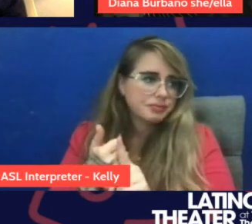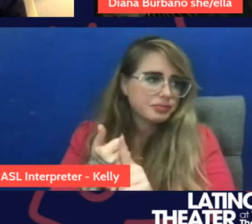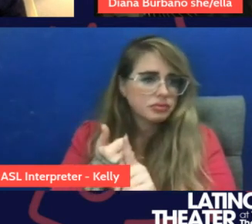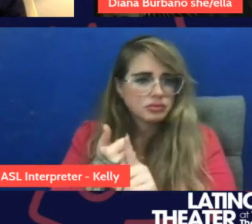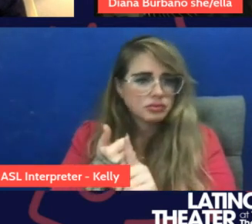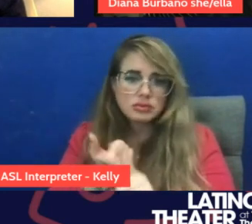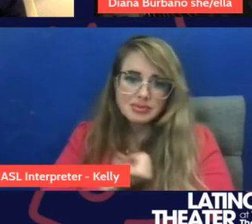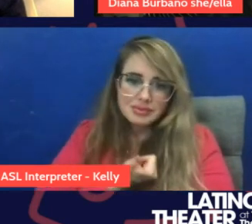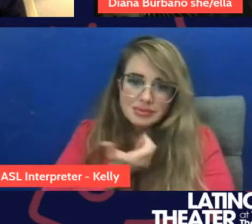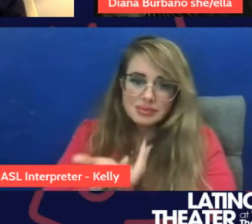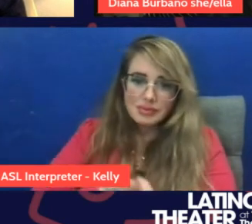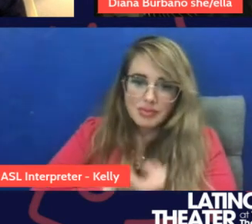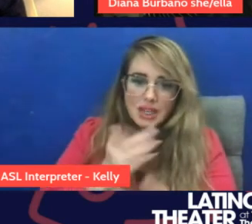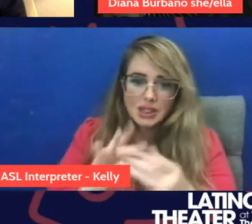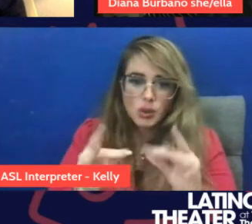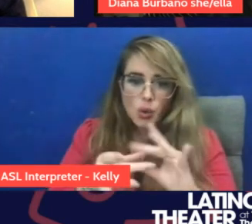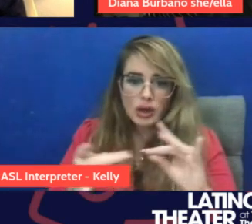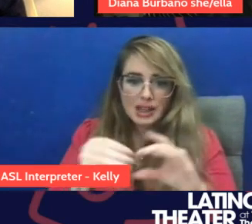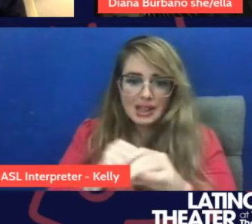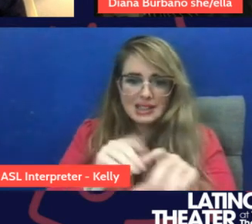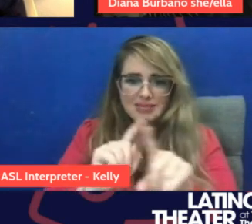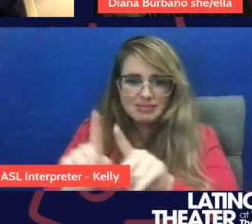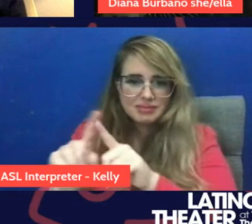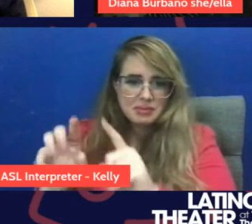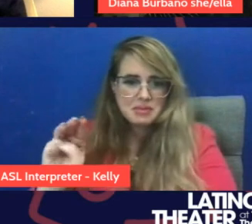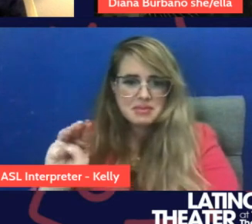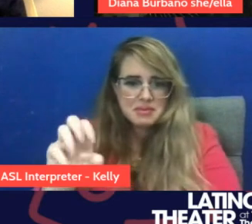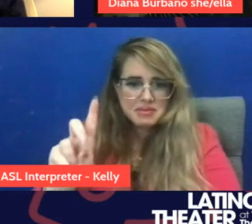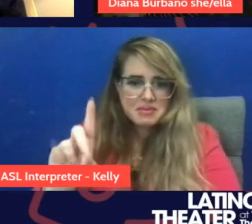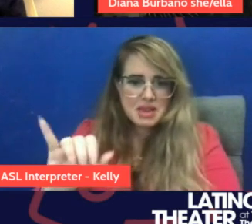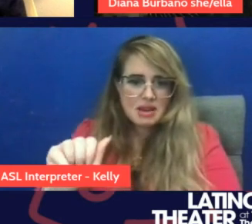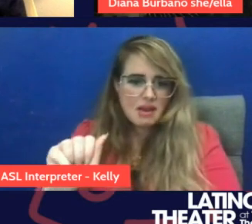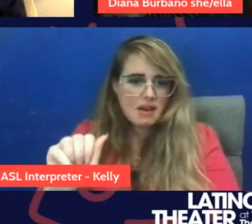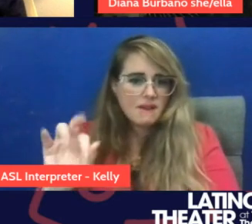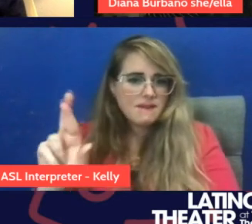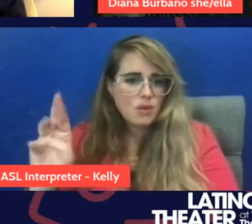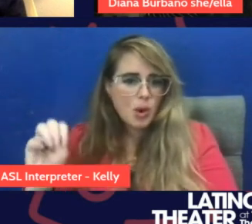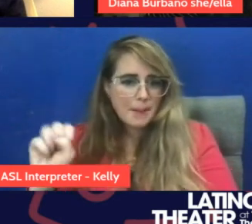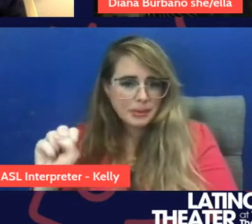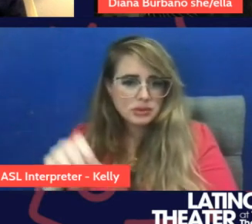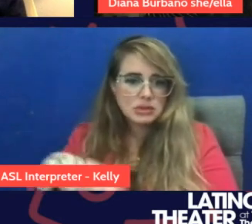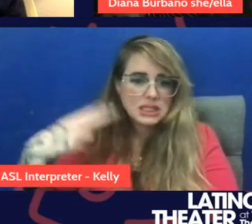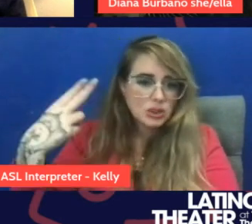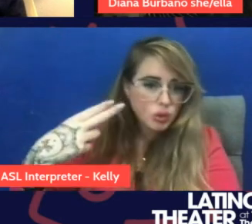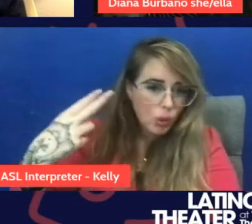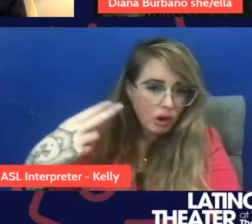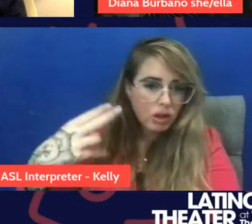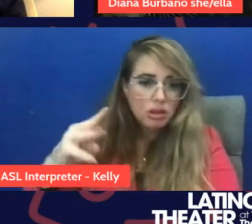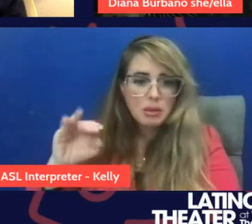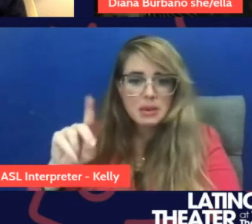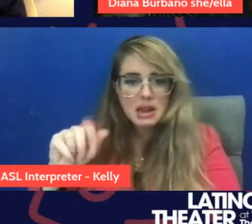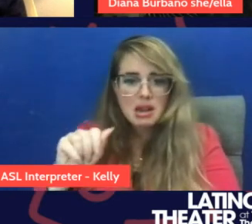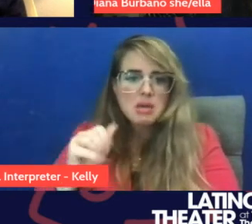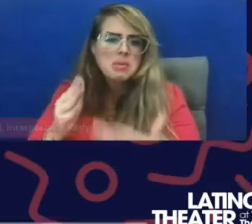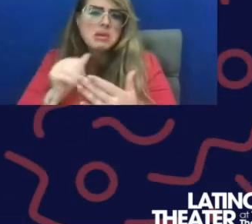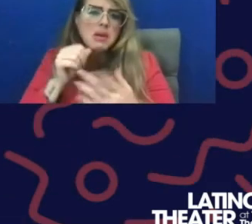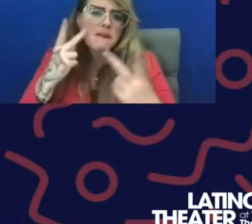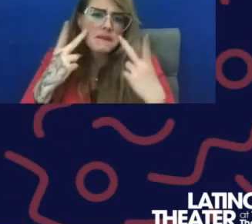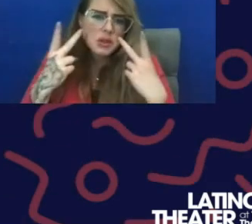telling stories in these multimedia forms, these historical multimedia forms, not necessarily digital.